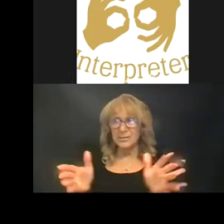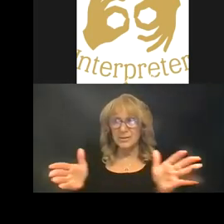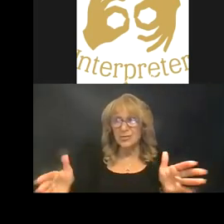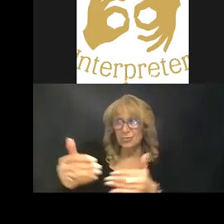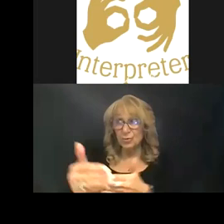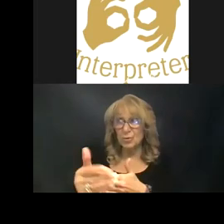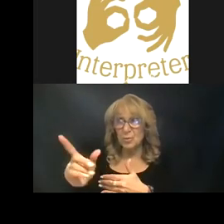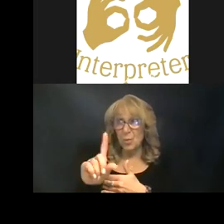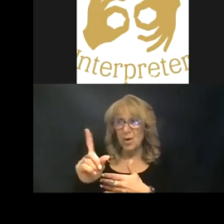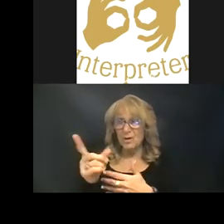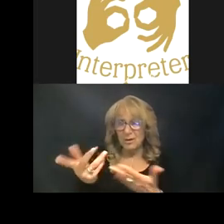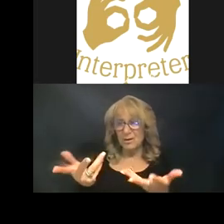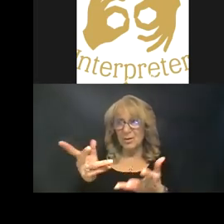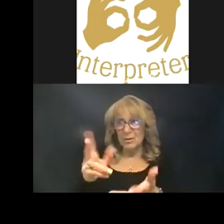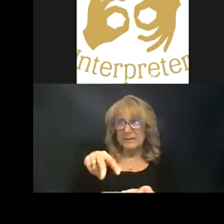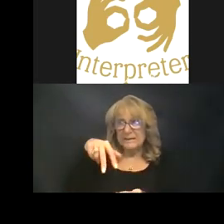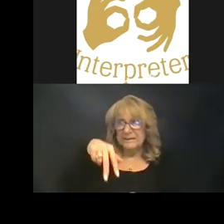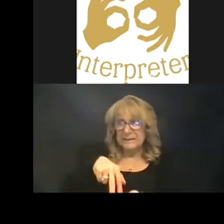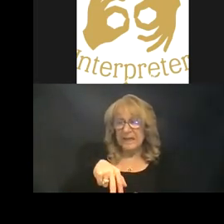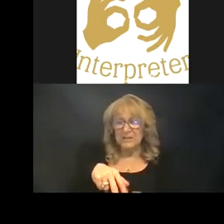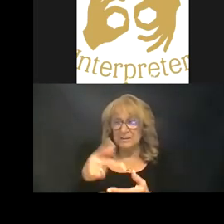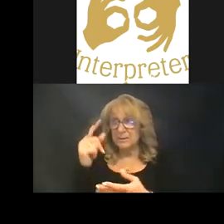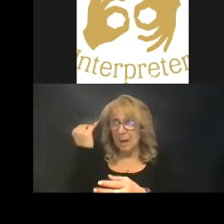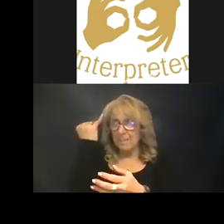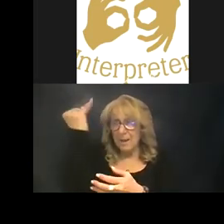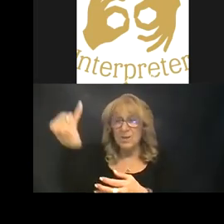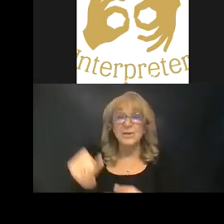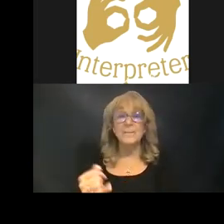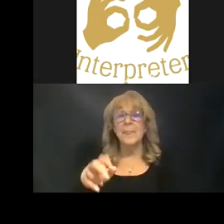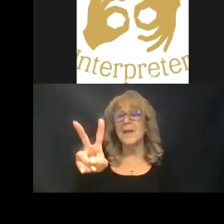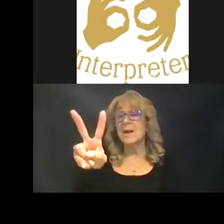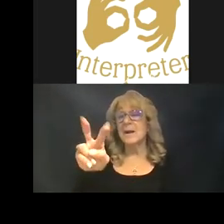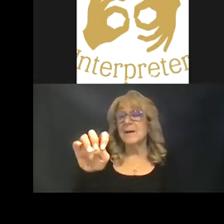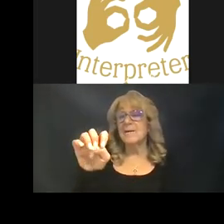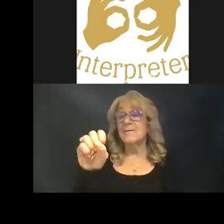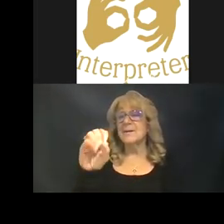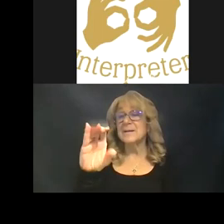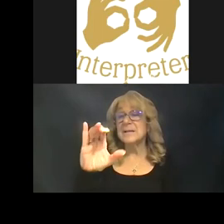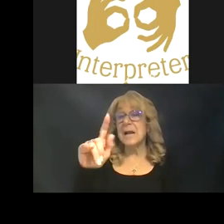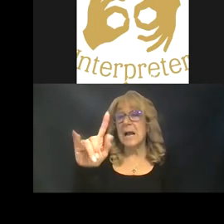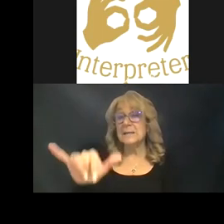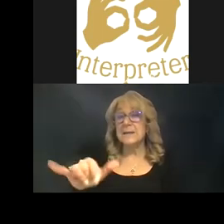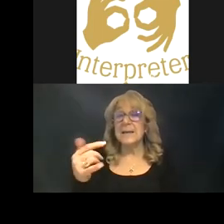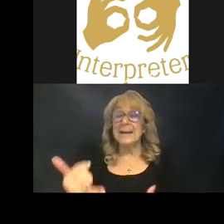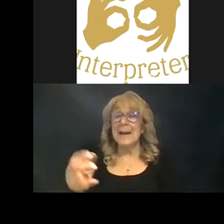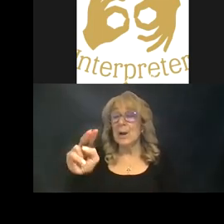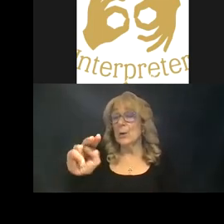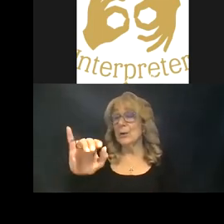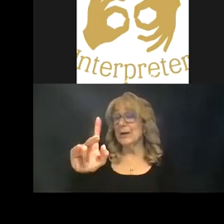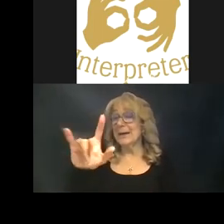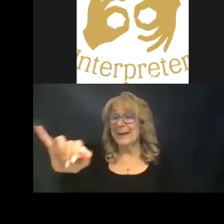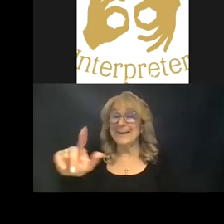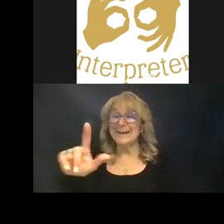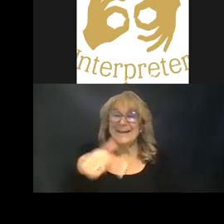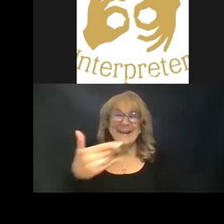Okay, the second property we want to tell you about is viscosity, and to do that, I'm going to turn it over to Nikki Abbasi. Thank you, Howard.